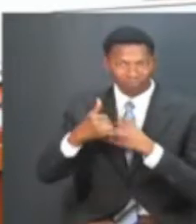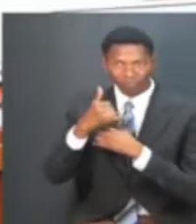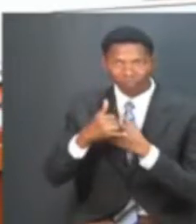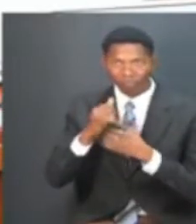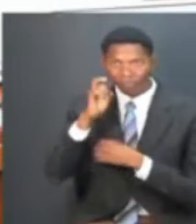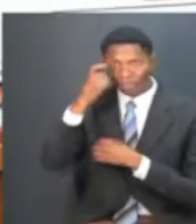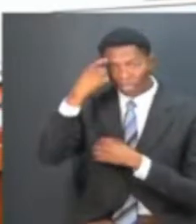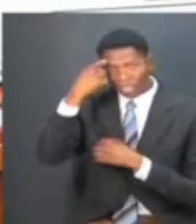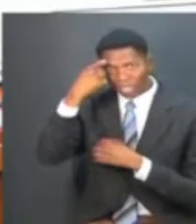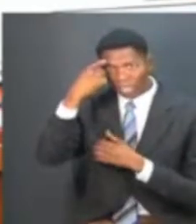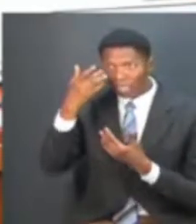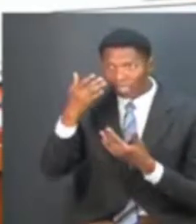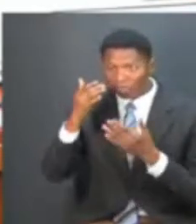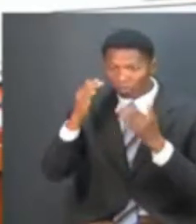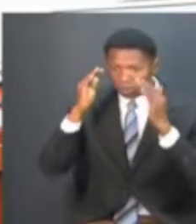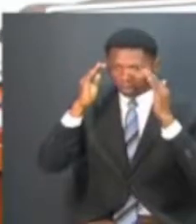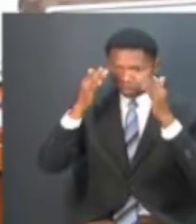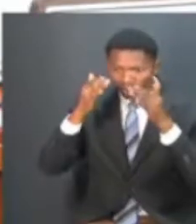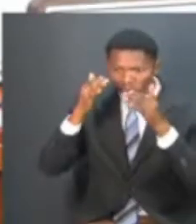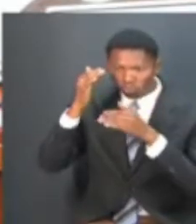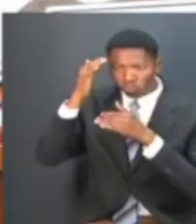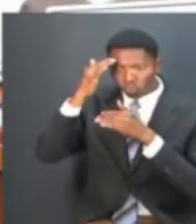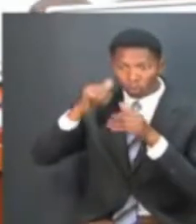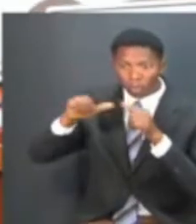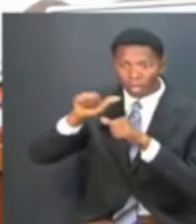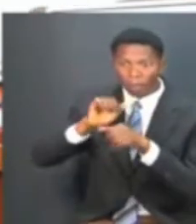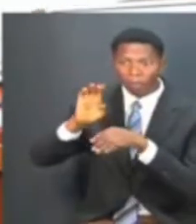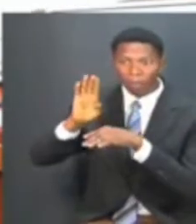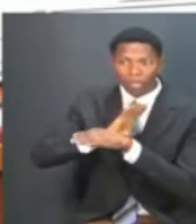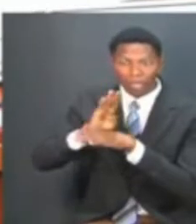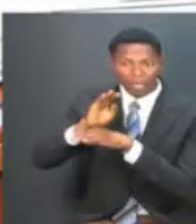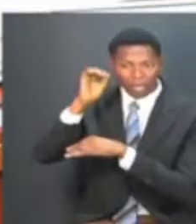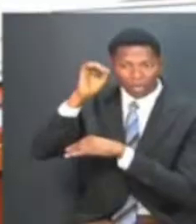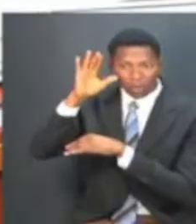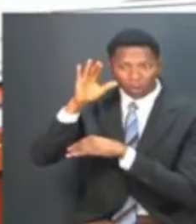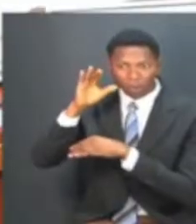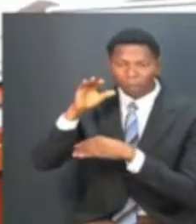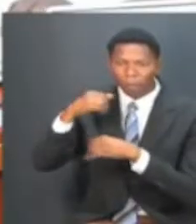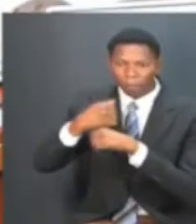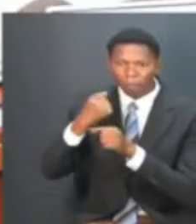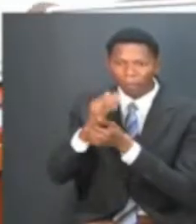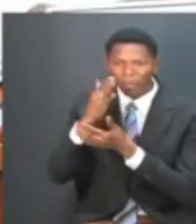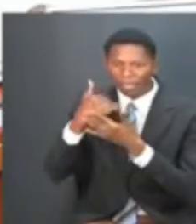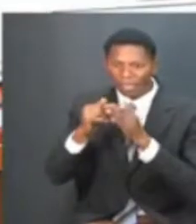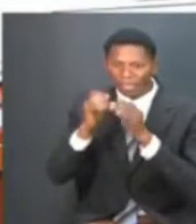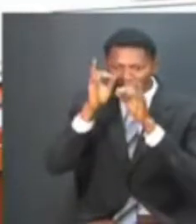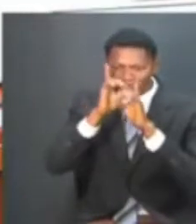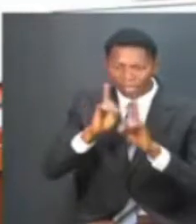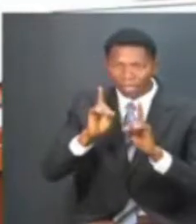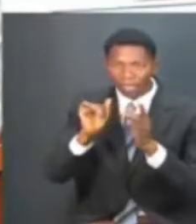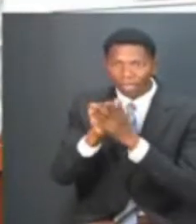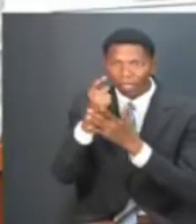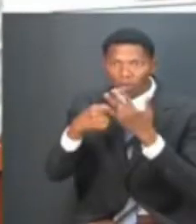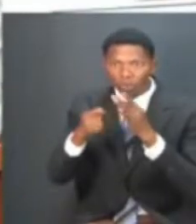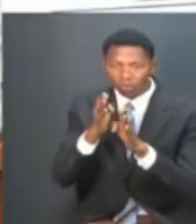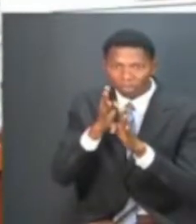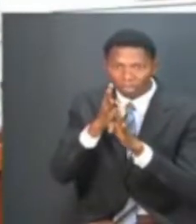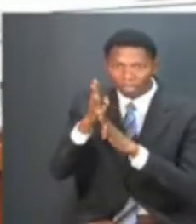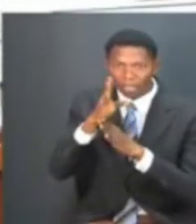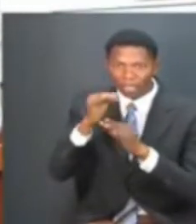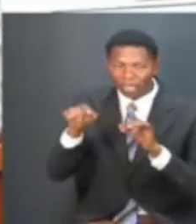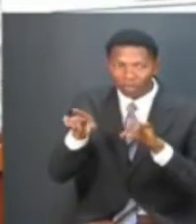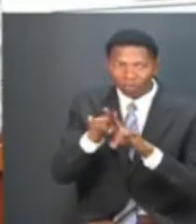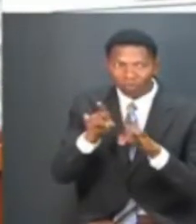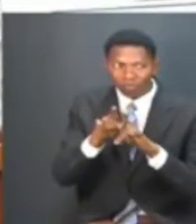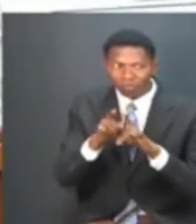Governments being intentional about entrepreneurship in its major policy decisions, realigning and harmonizing the